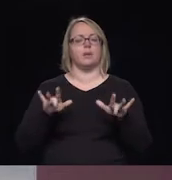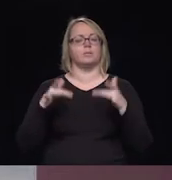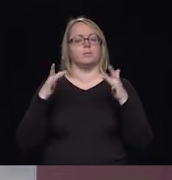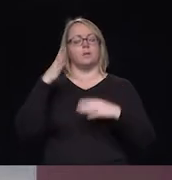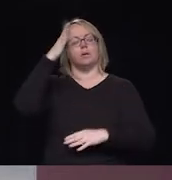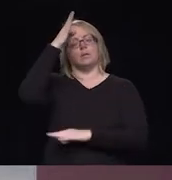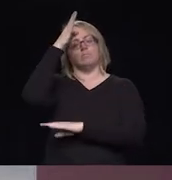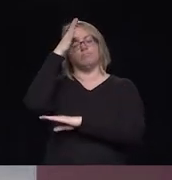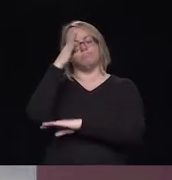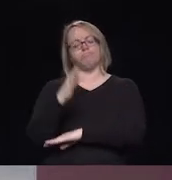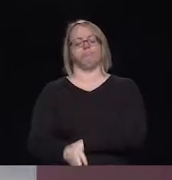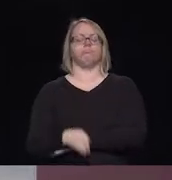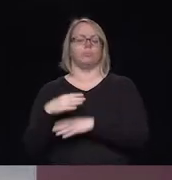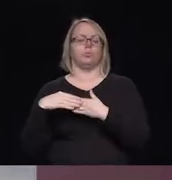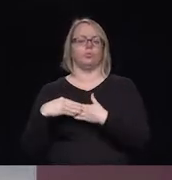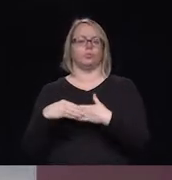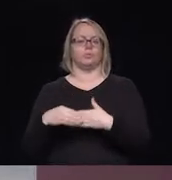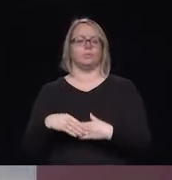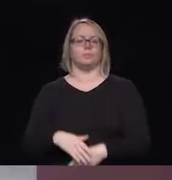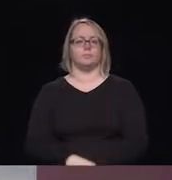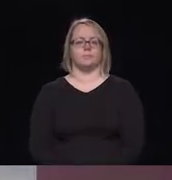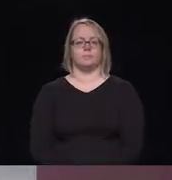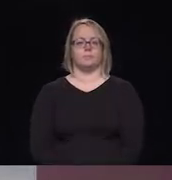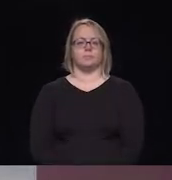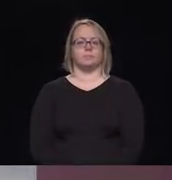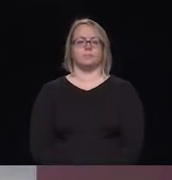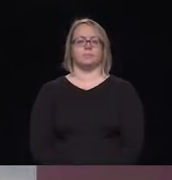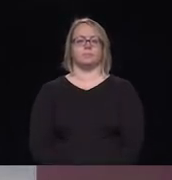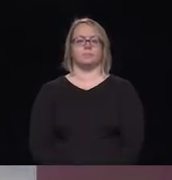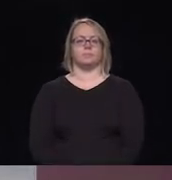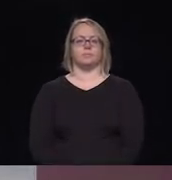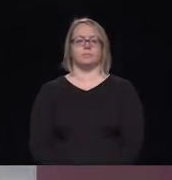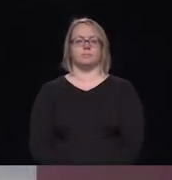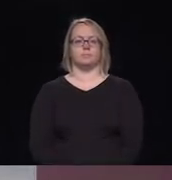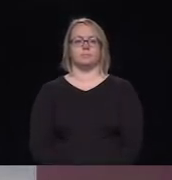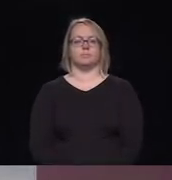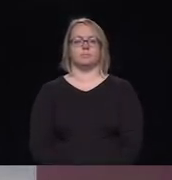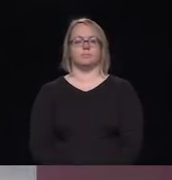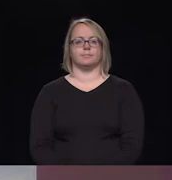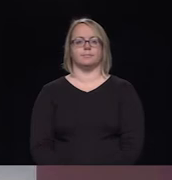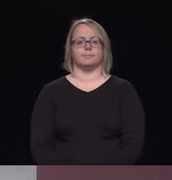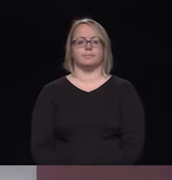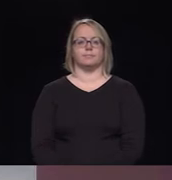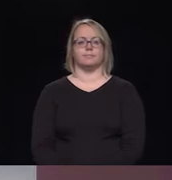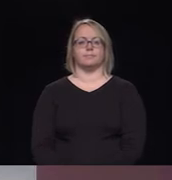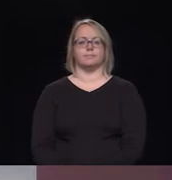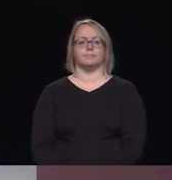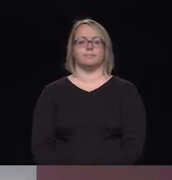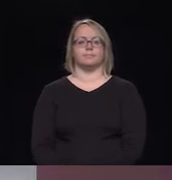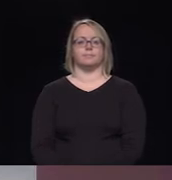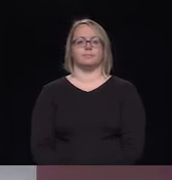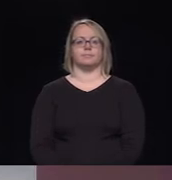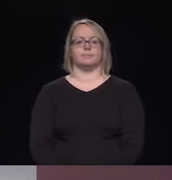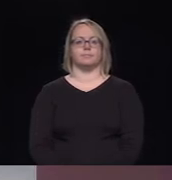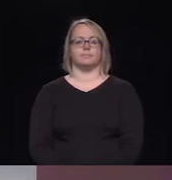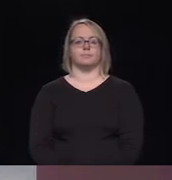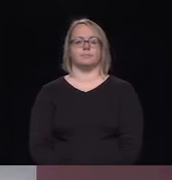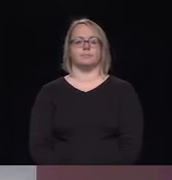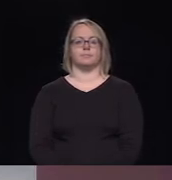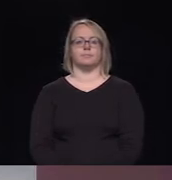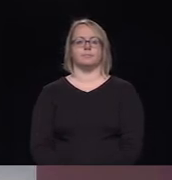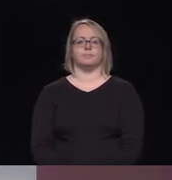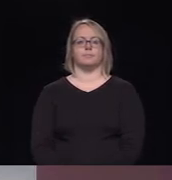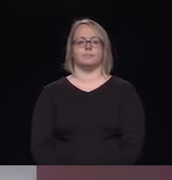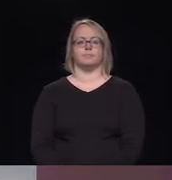Anything that's a little bit bumpy, out of place, or a little accidental streak, just gives it character. It makes it